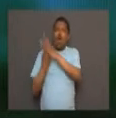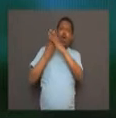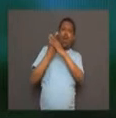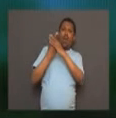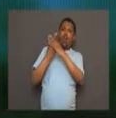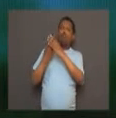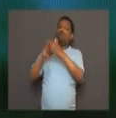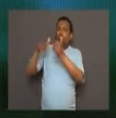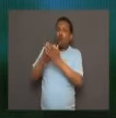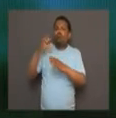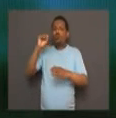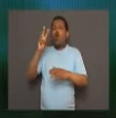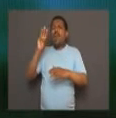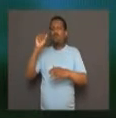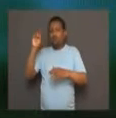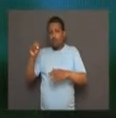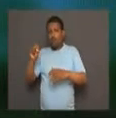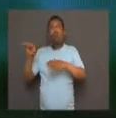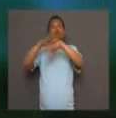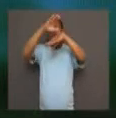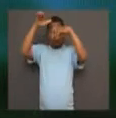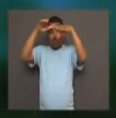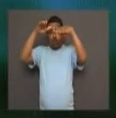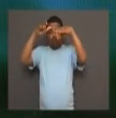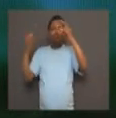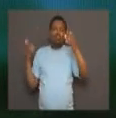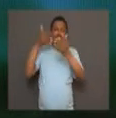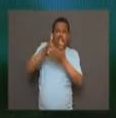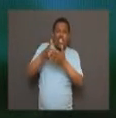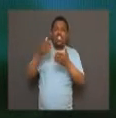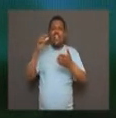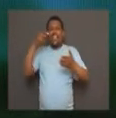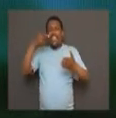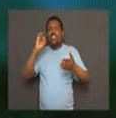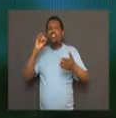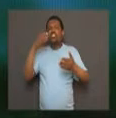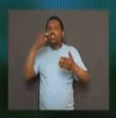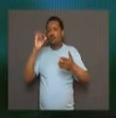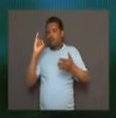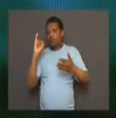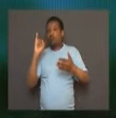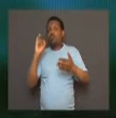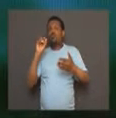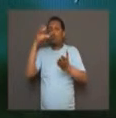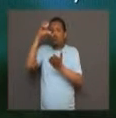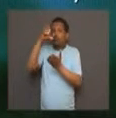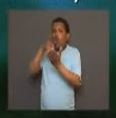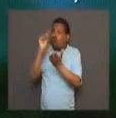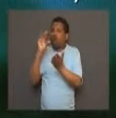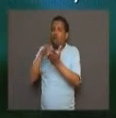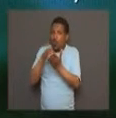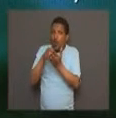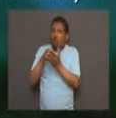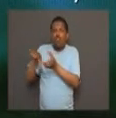River rises from the Shiwan Plateau near Ginchi town